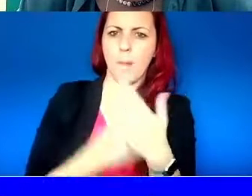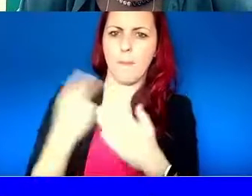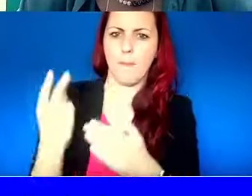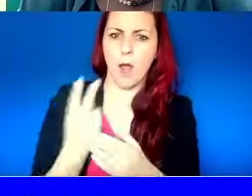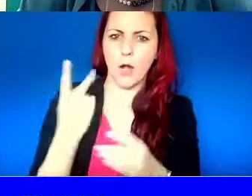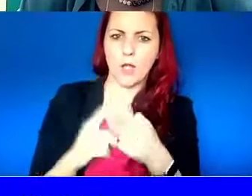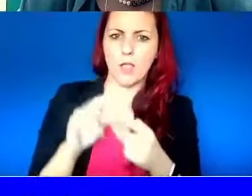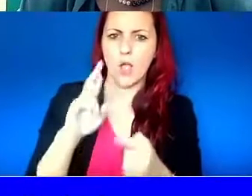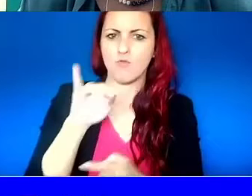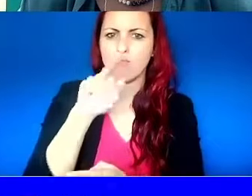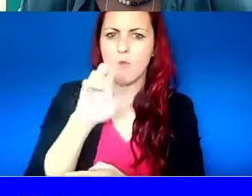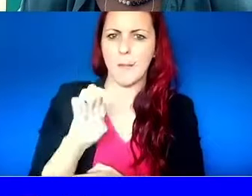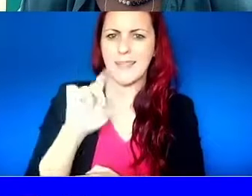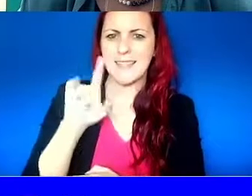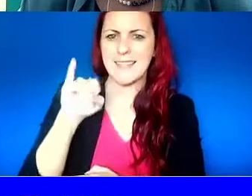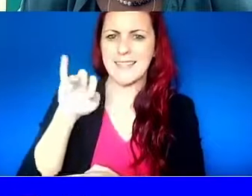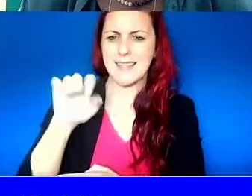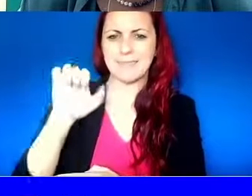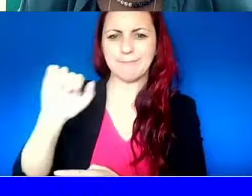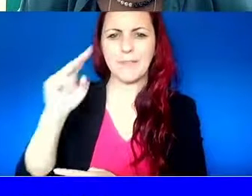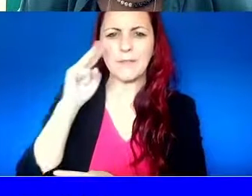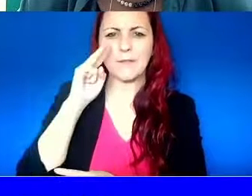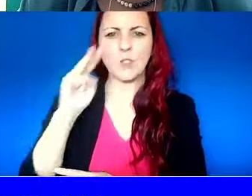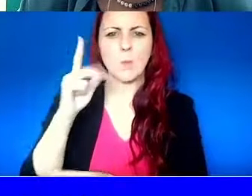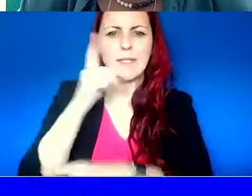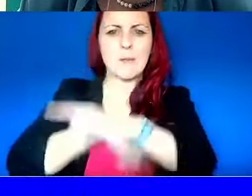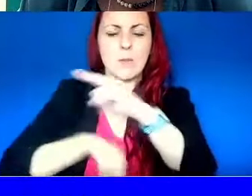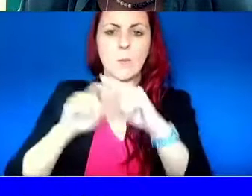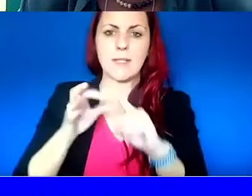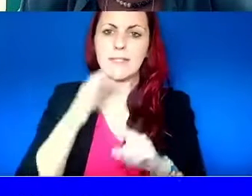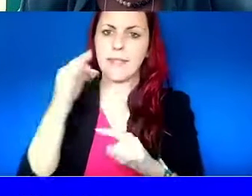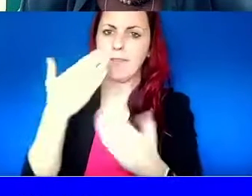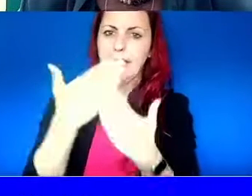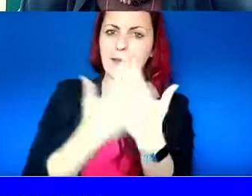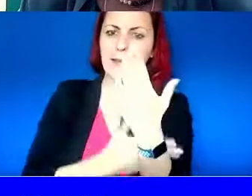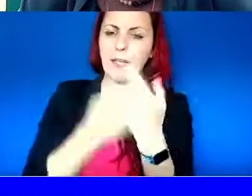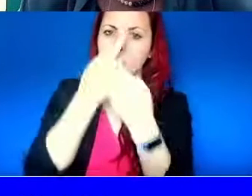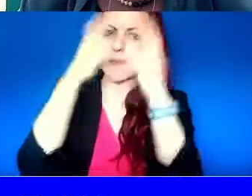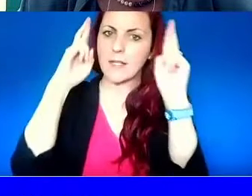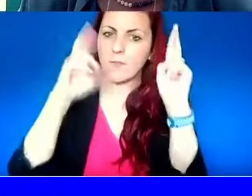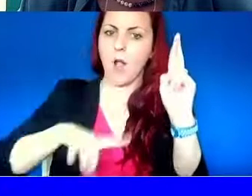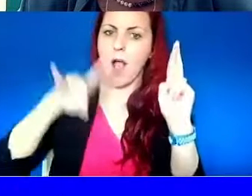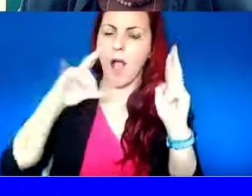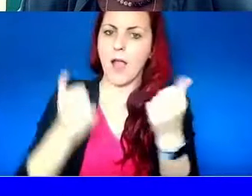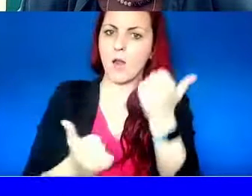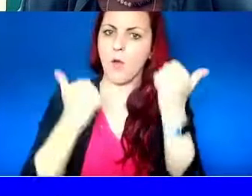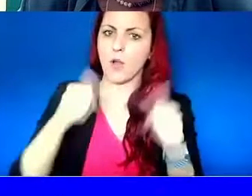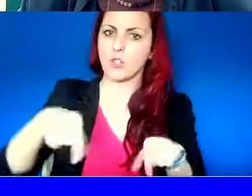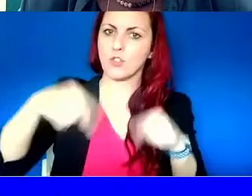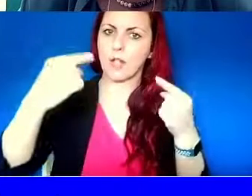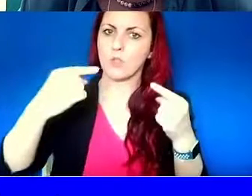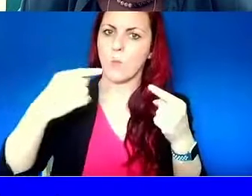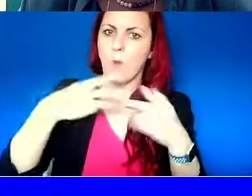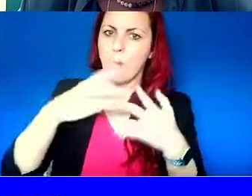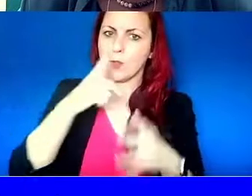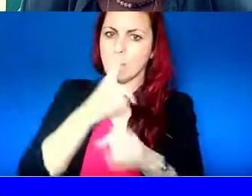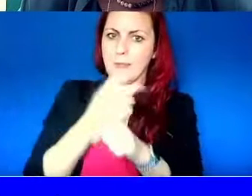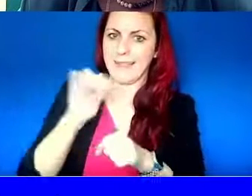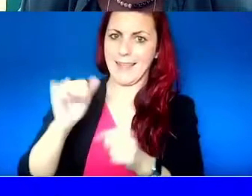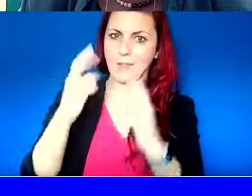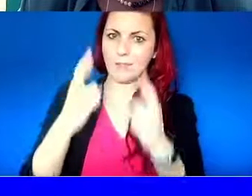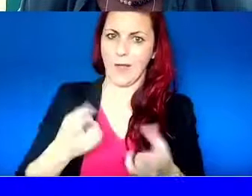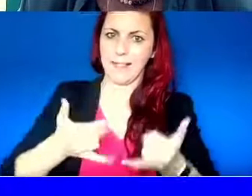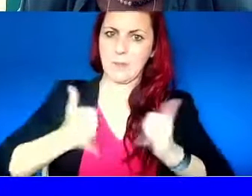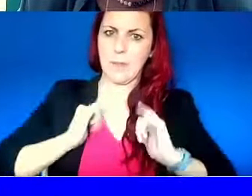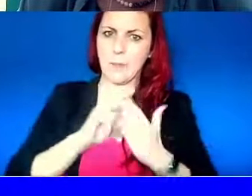with a visual disability, was given legal representation in his High Court challenge in relation to his right to exercise his secret